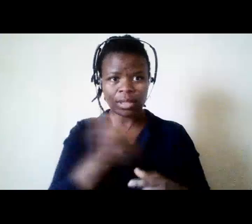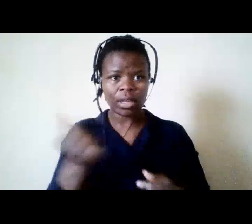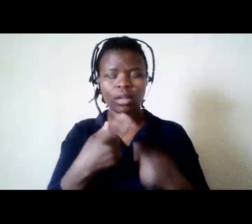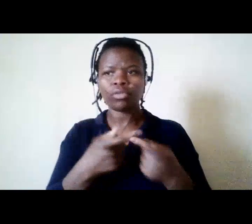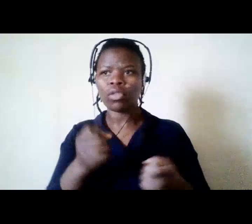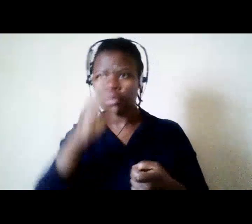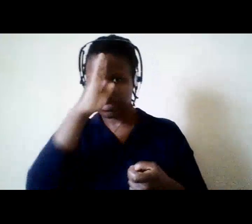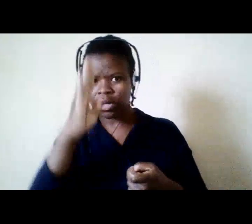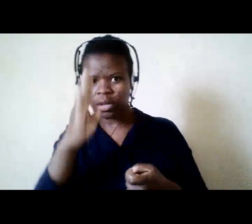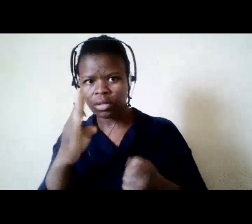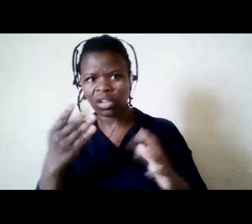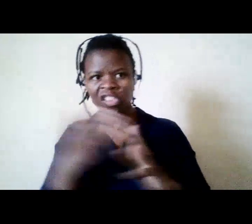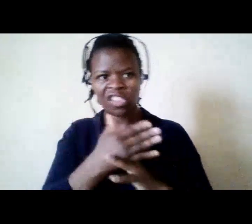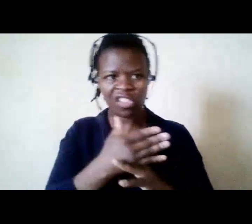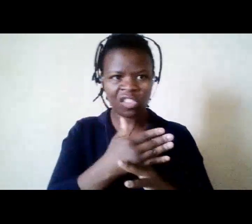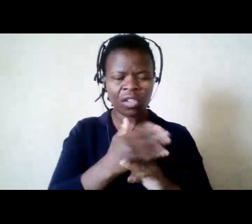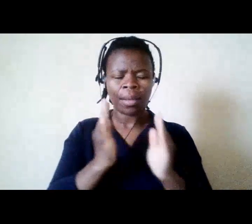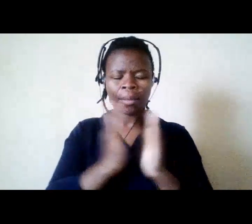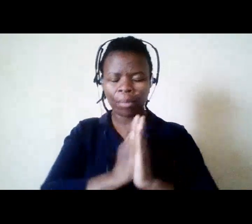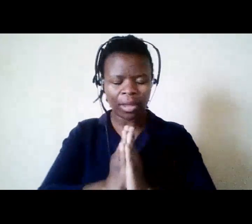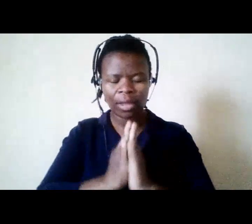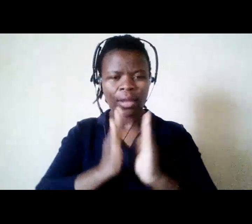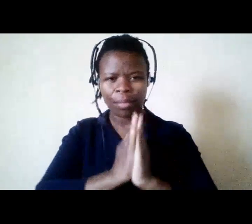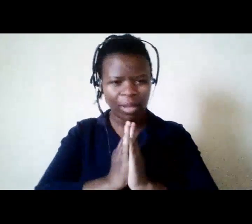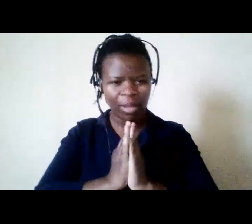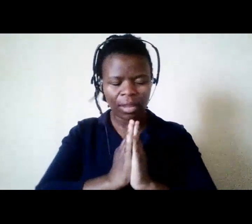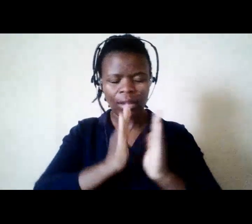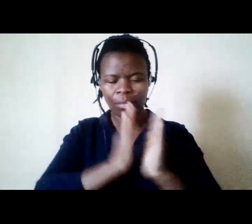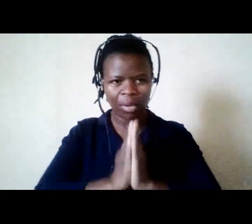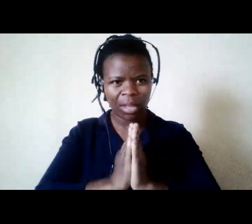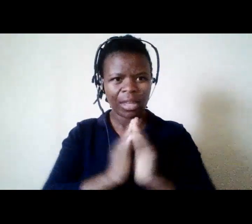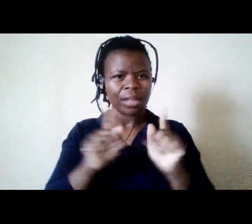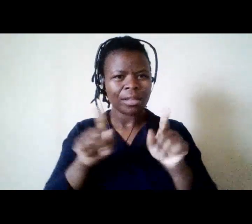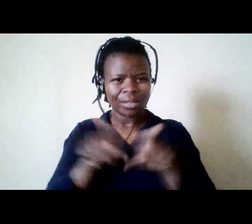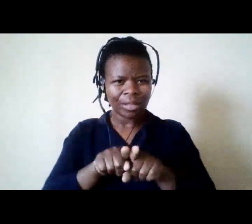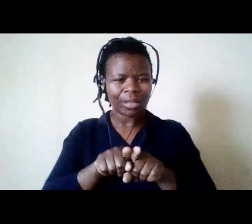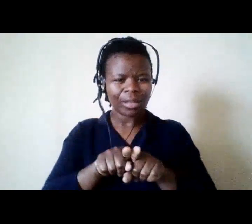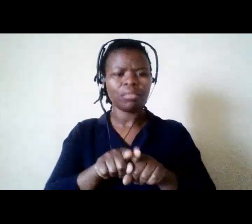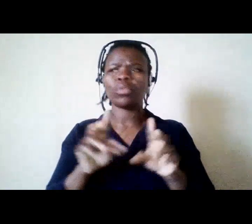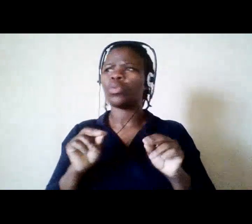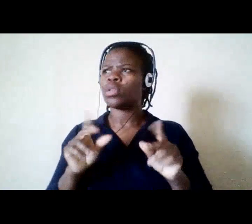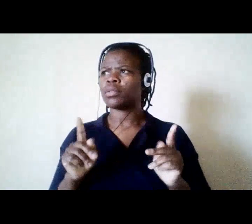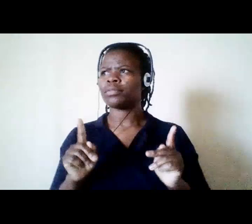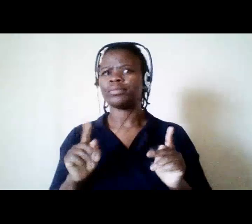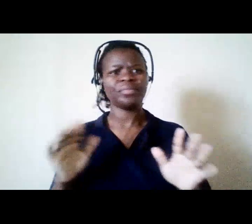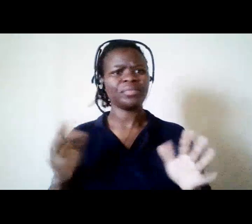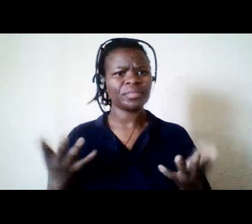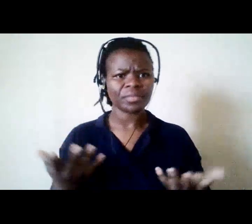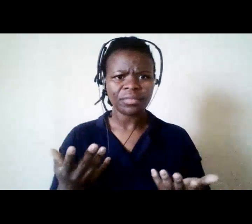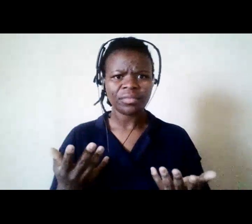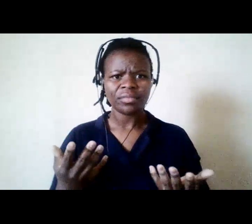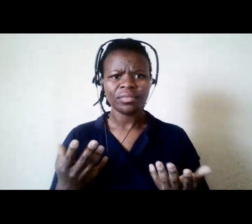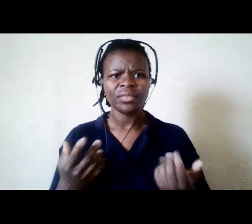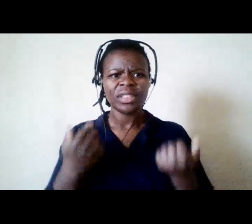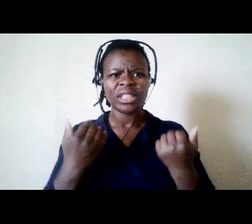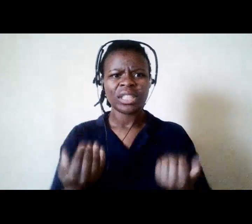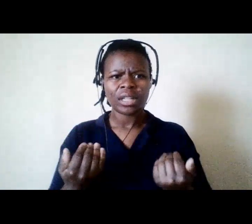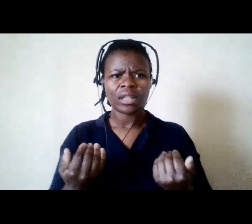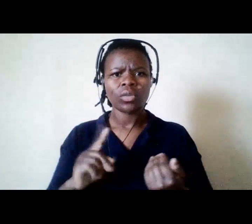come to with a prayer, they then get conflicted, because now they are dependent on